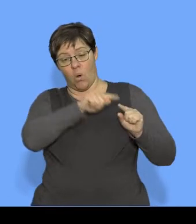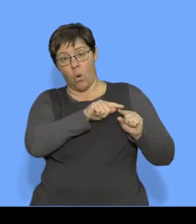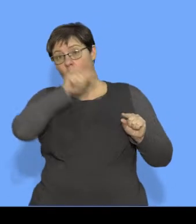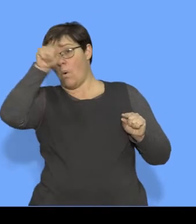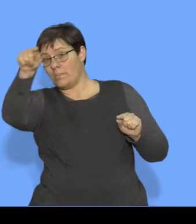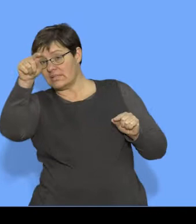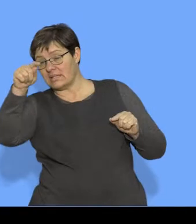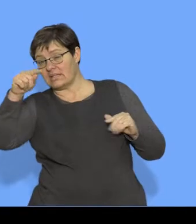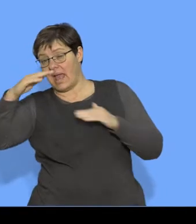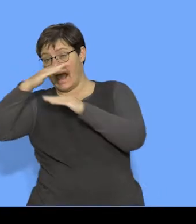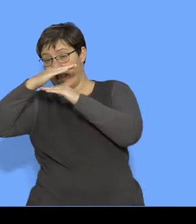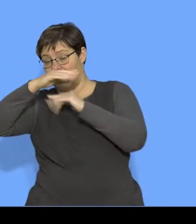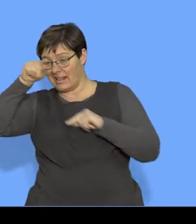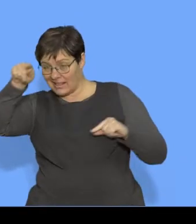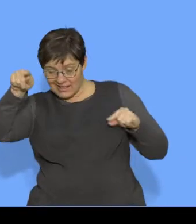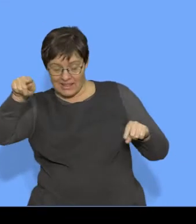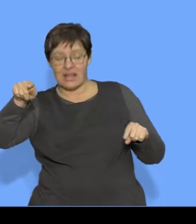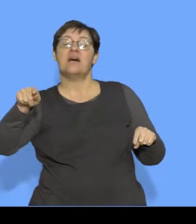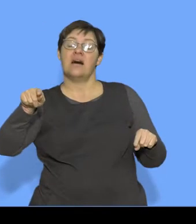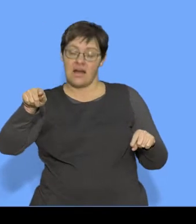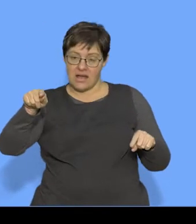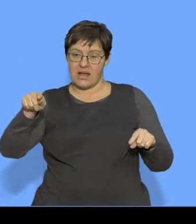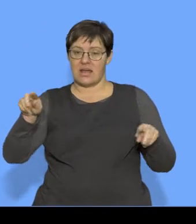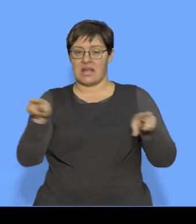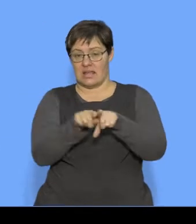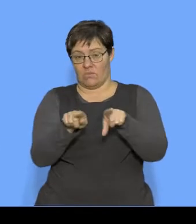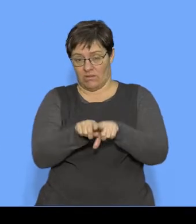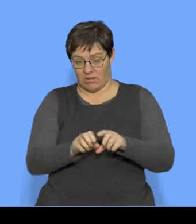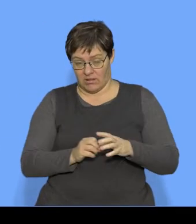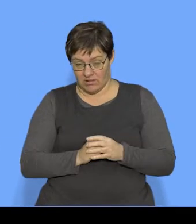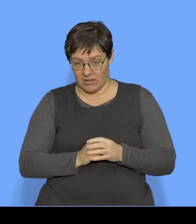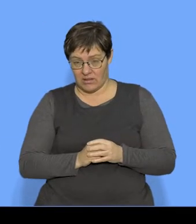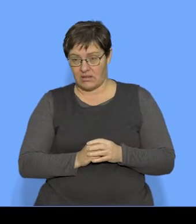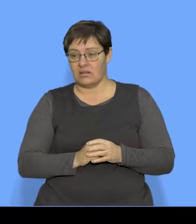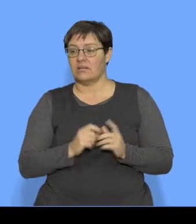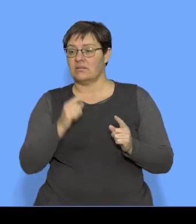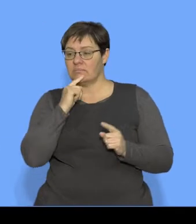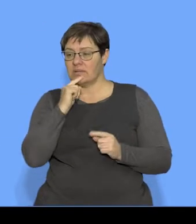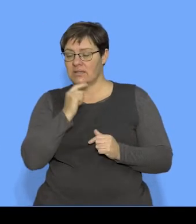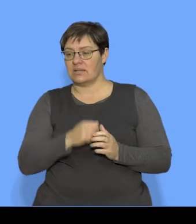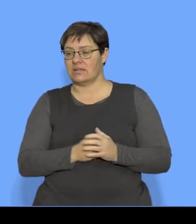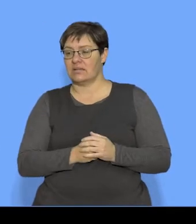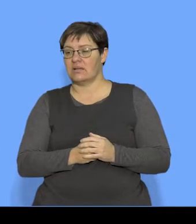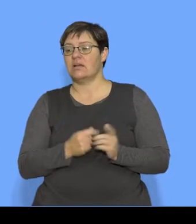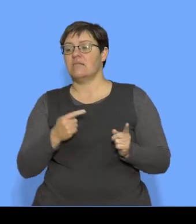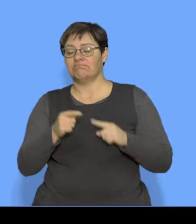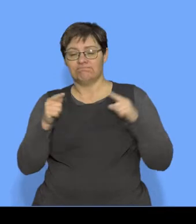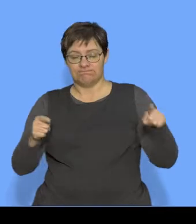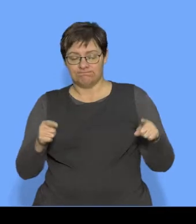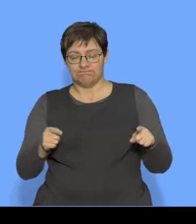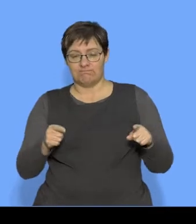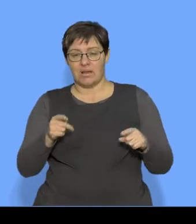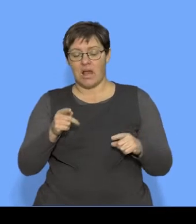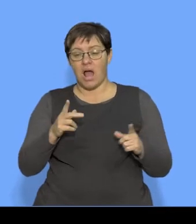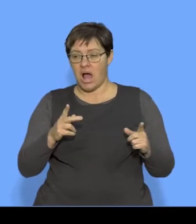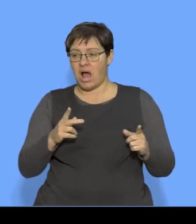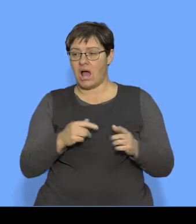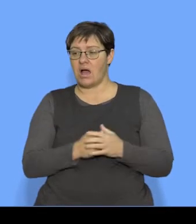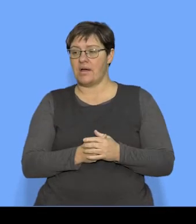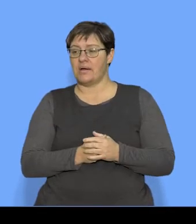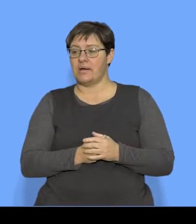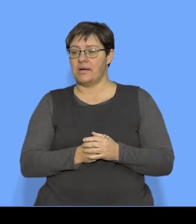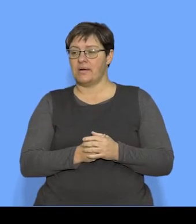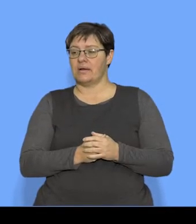3 that I can try and prove. Then you can also prove that the diagonals bisect each other, because that's one of